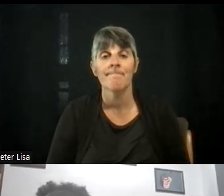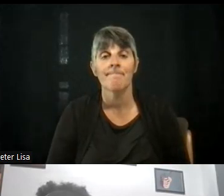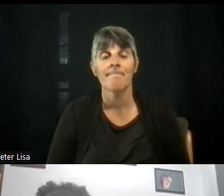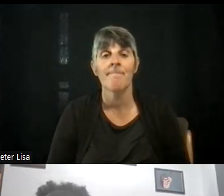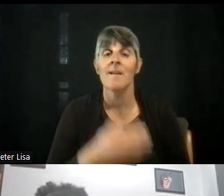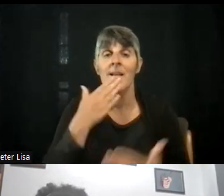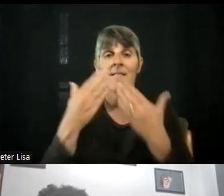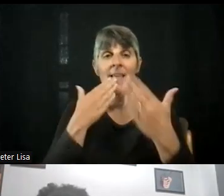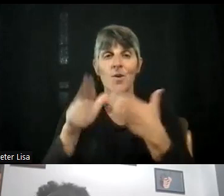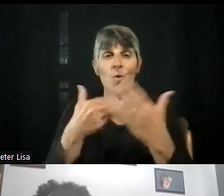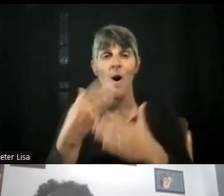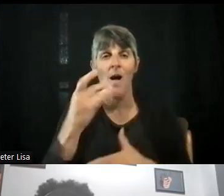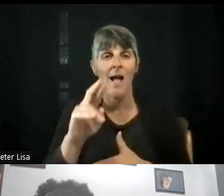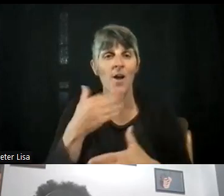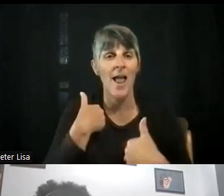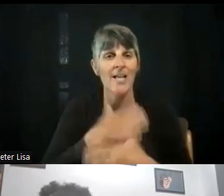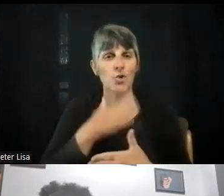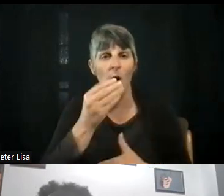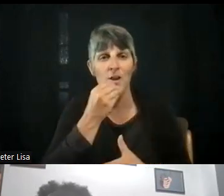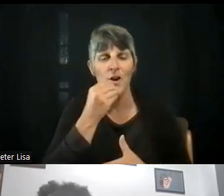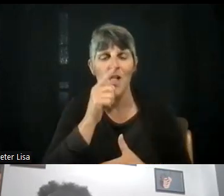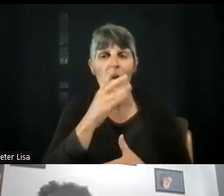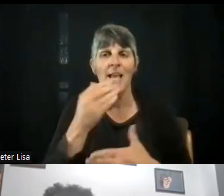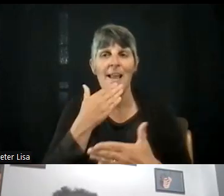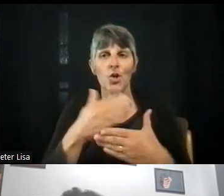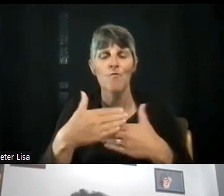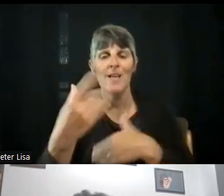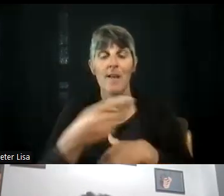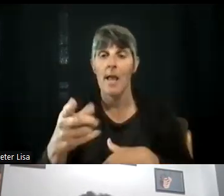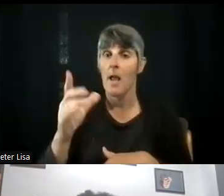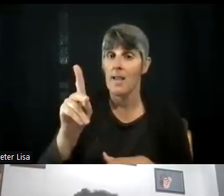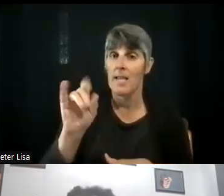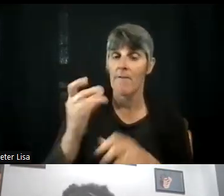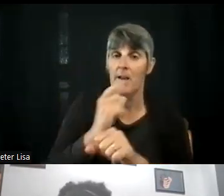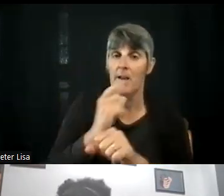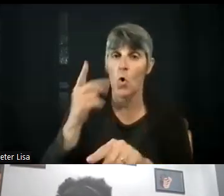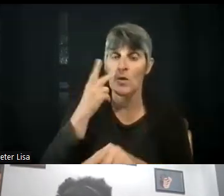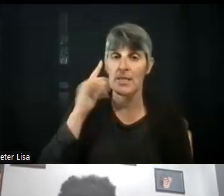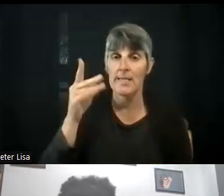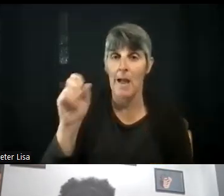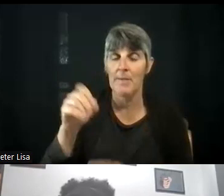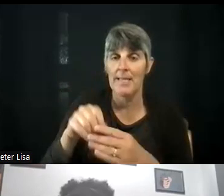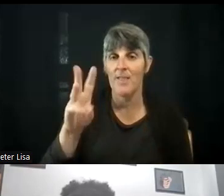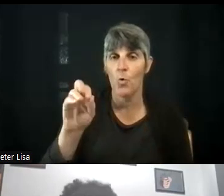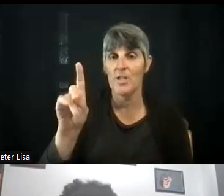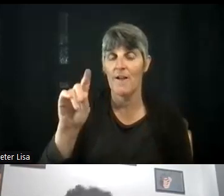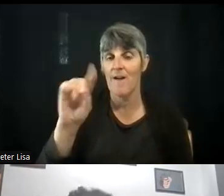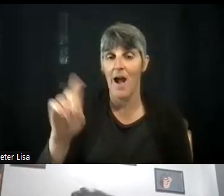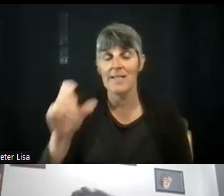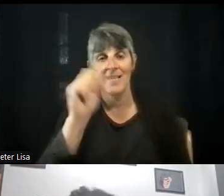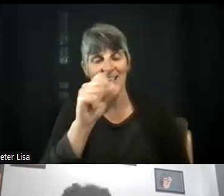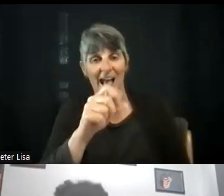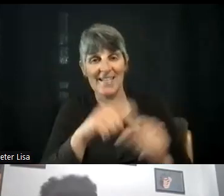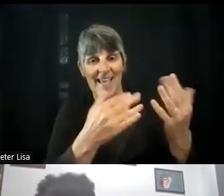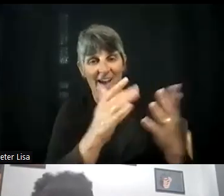Thank you, everyone. Have a good lunch and a good rest of the day. And make sure you go see Thomas and the Wizard of Oz. Yes. Can't